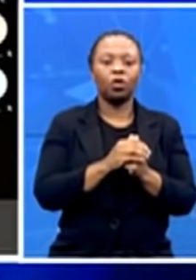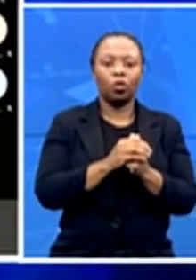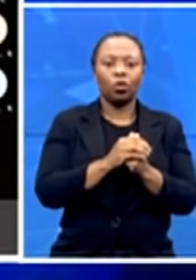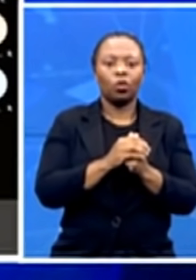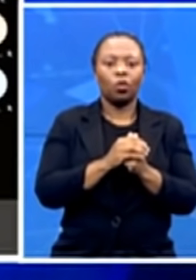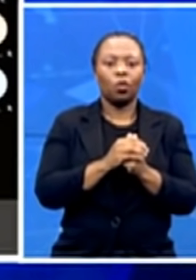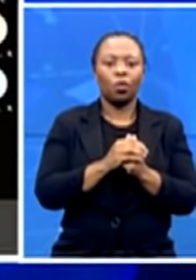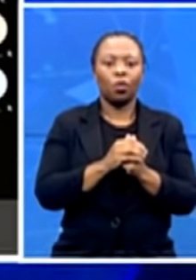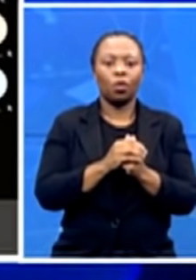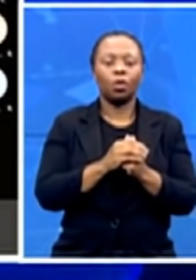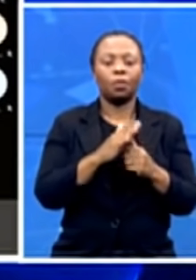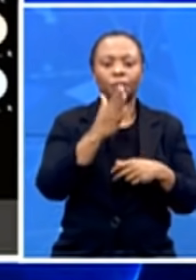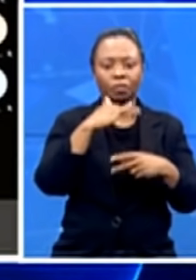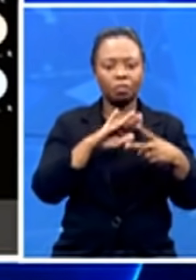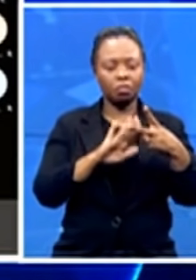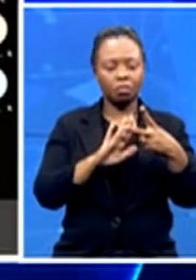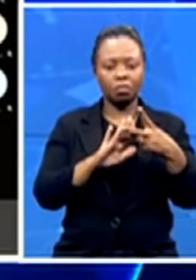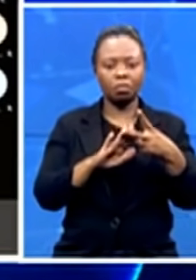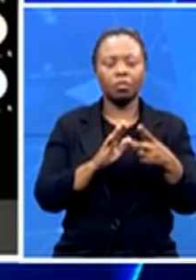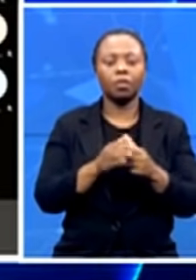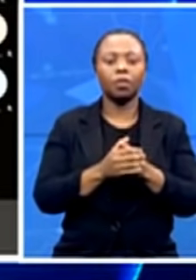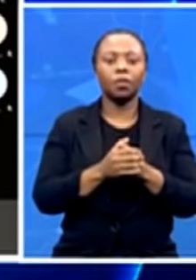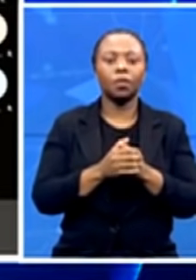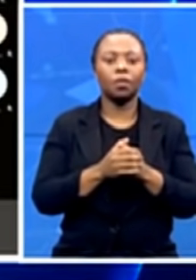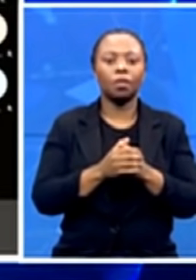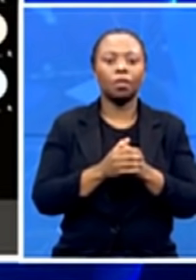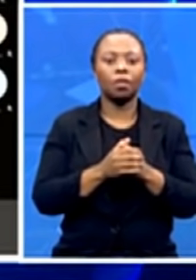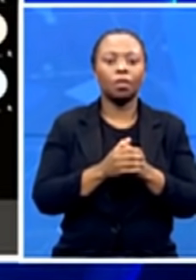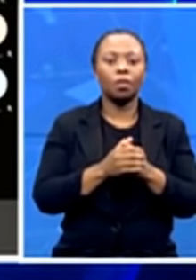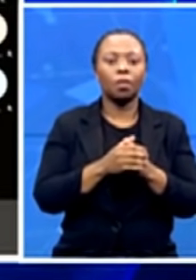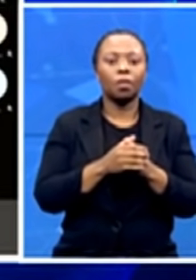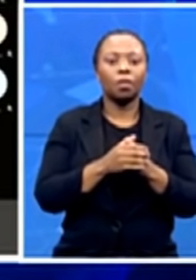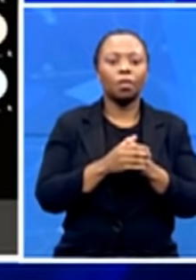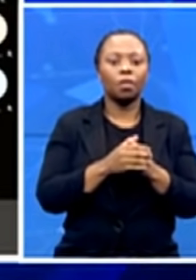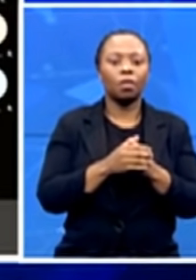the exclusion of the audi alteram principle in Rule 25.70.